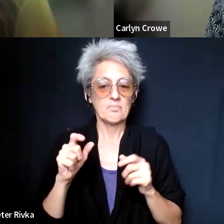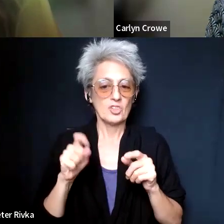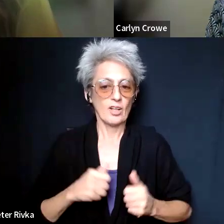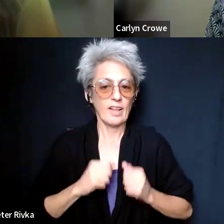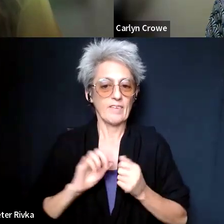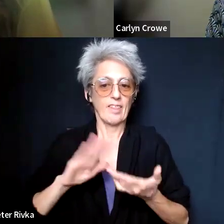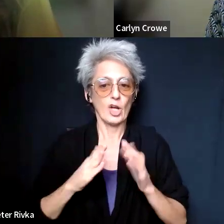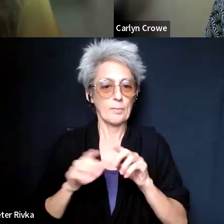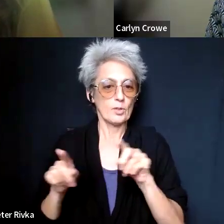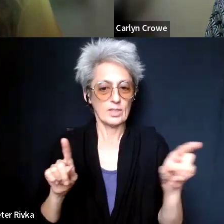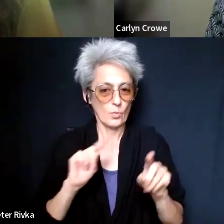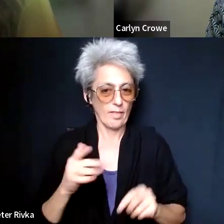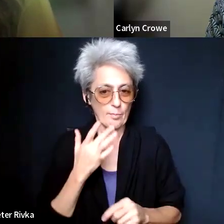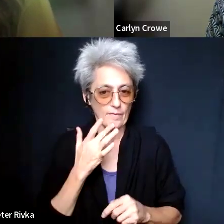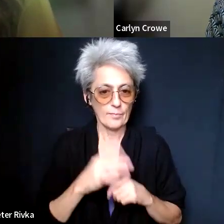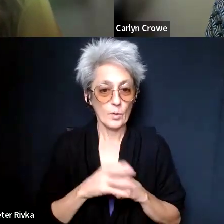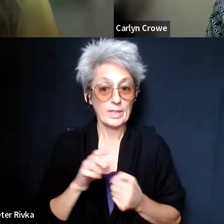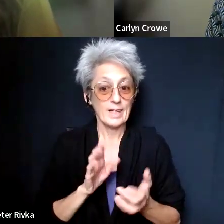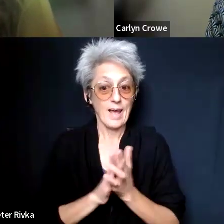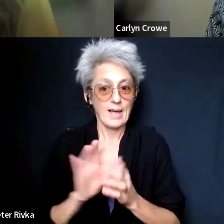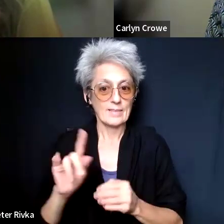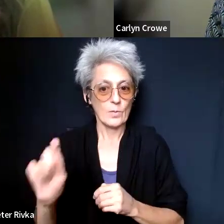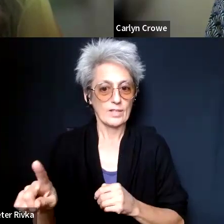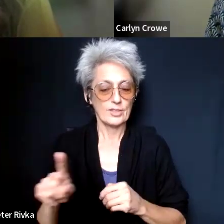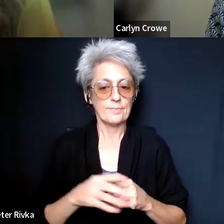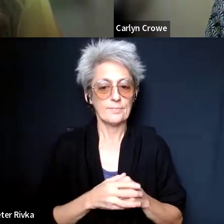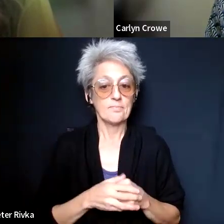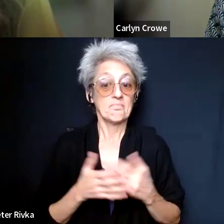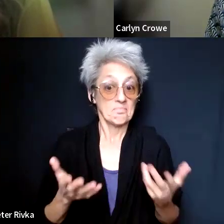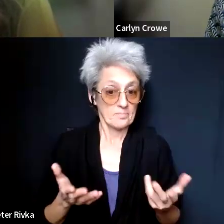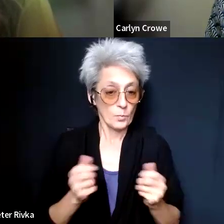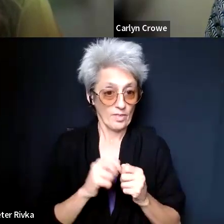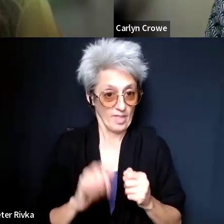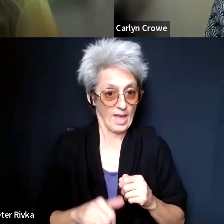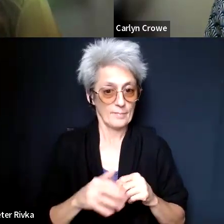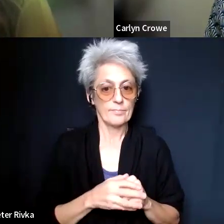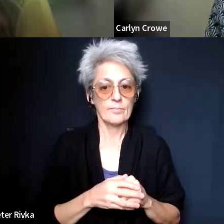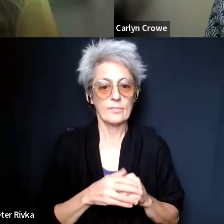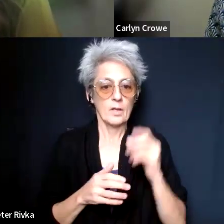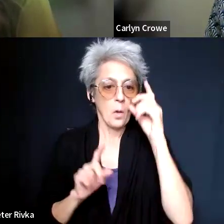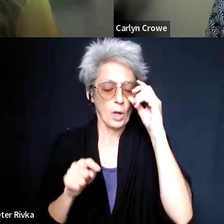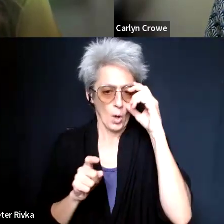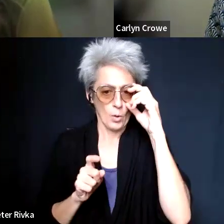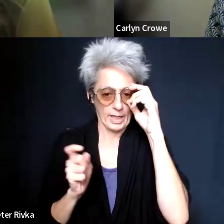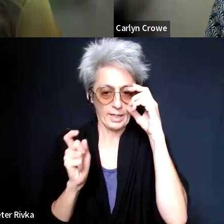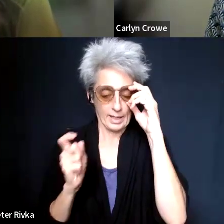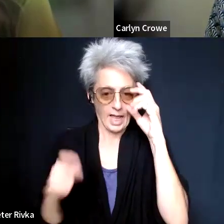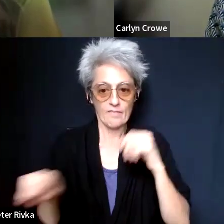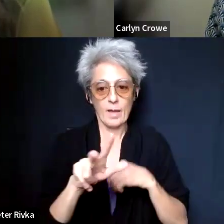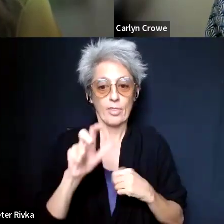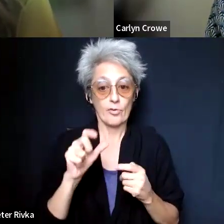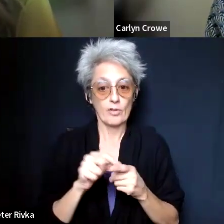live. And so we did ask that question. Now, given that we only gave them 300 words to